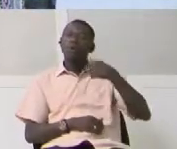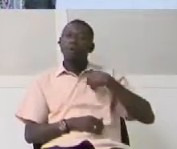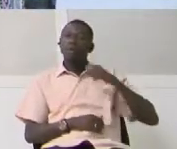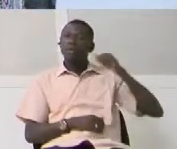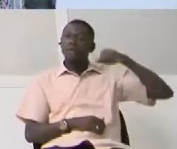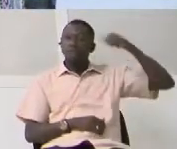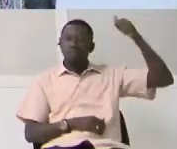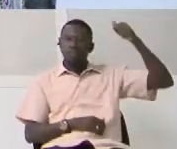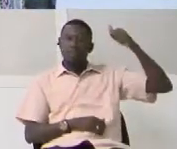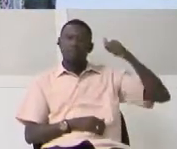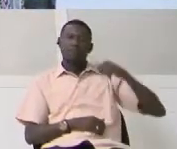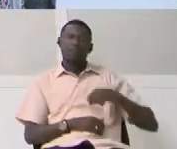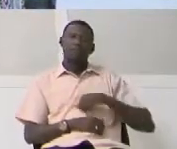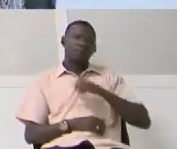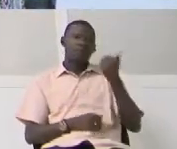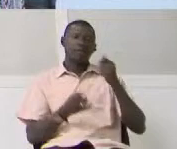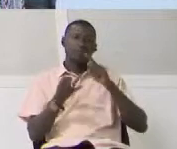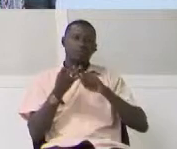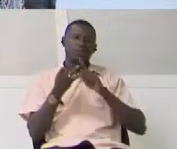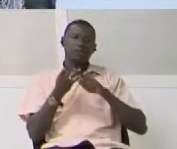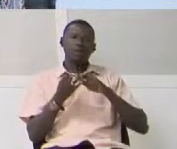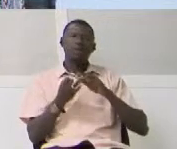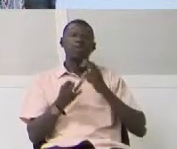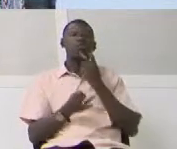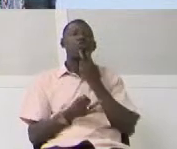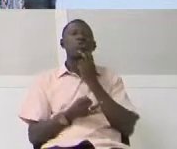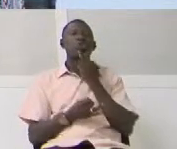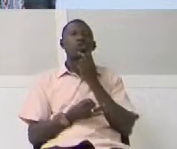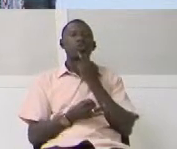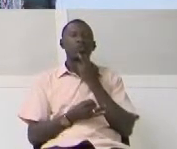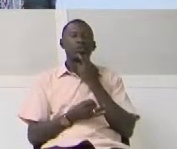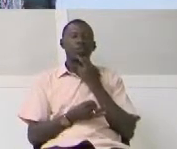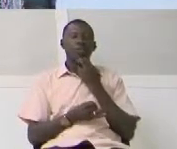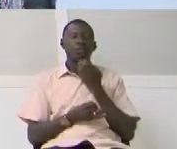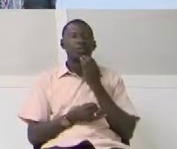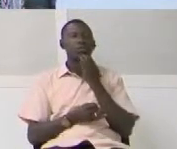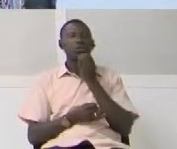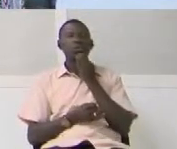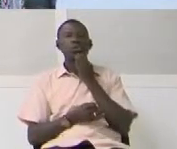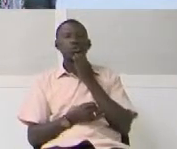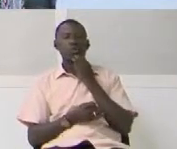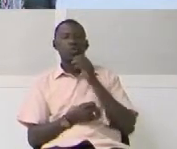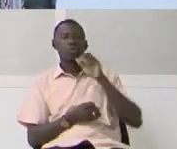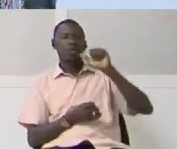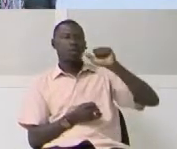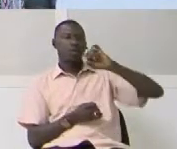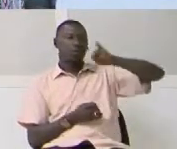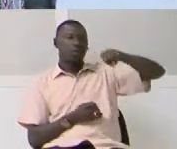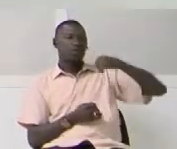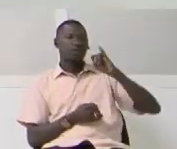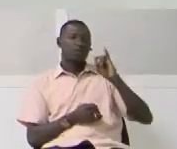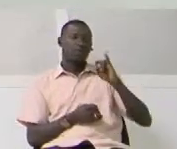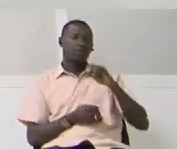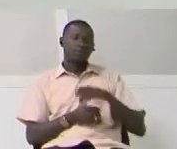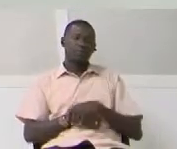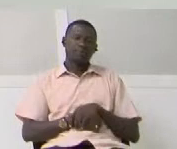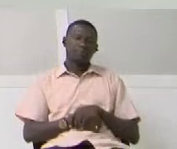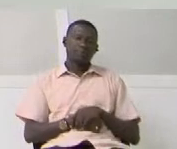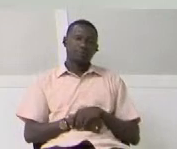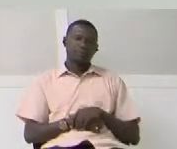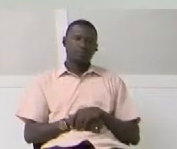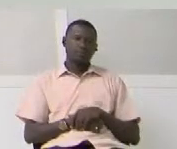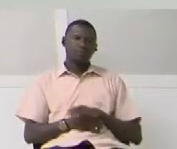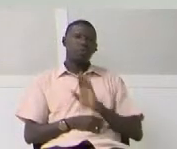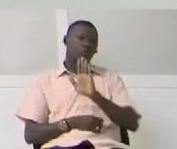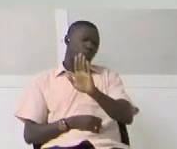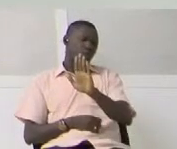my aunt ak suma cousin bi aji kukul bari hold a second what did they say to you when